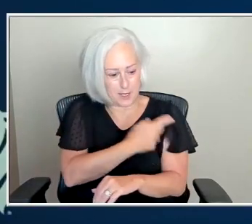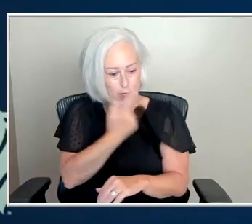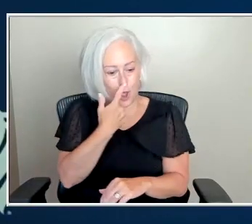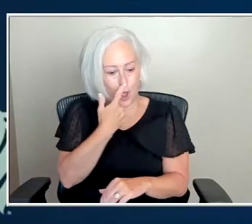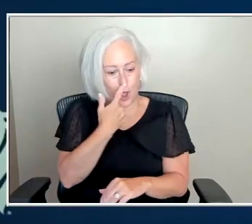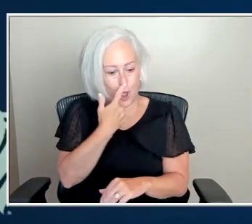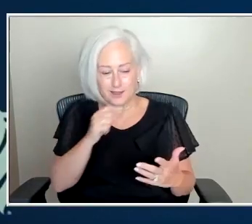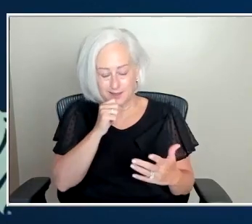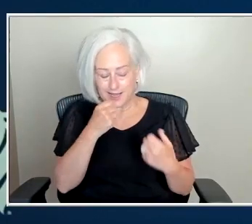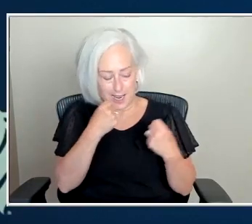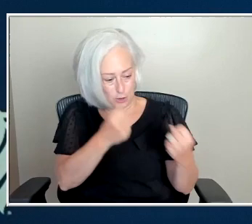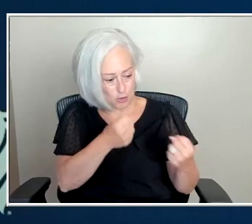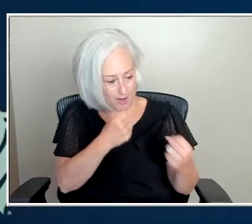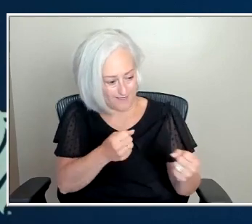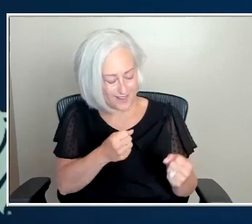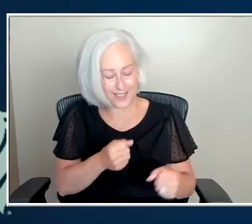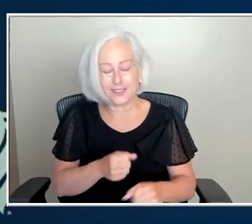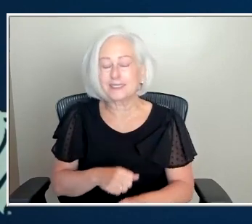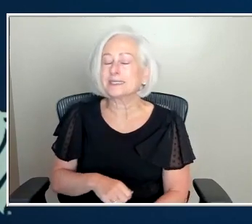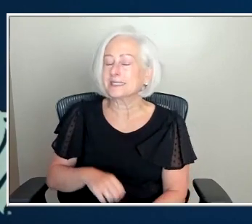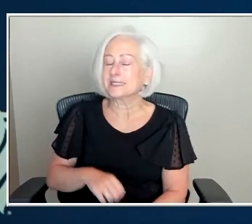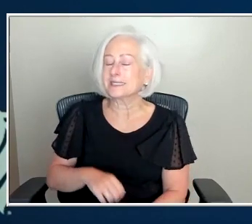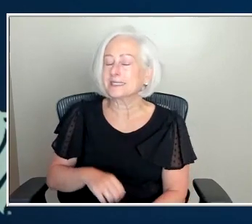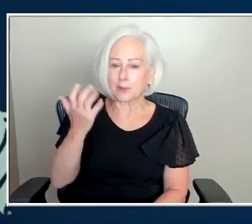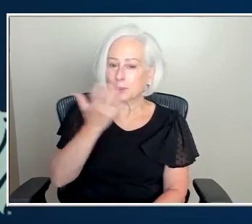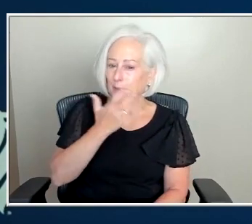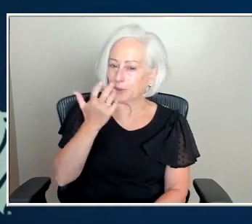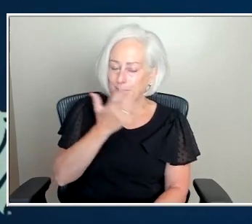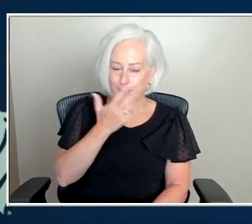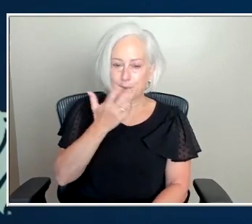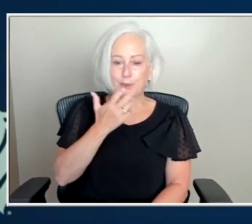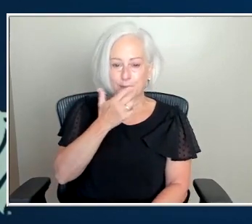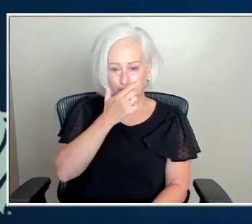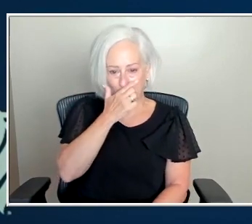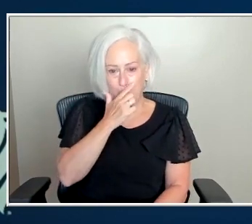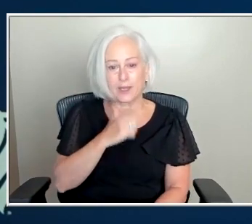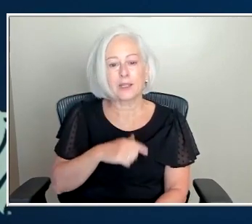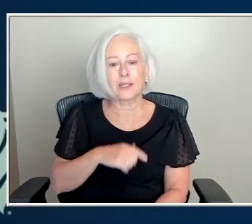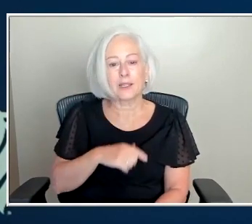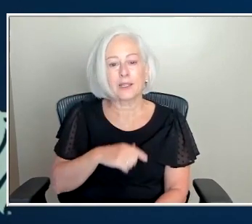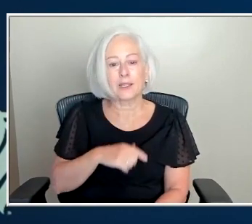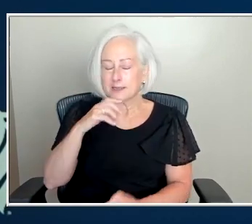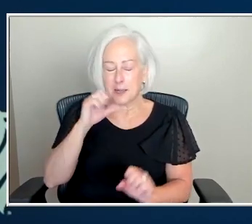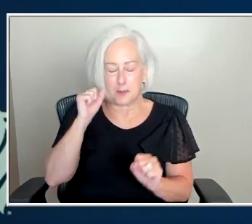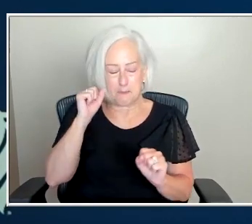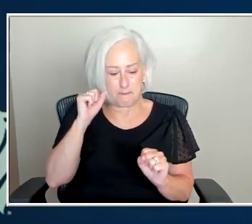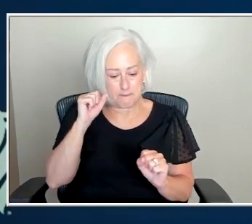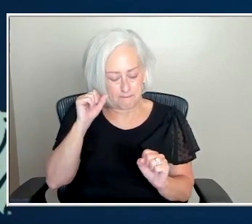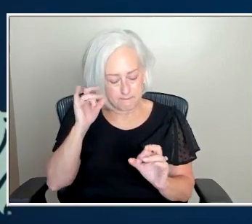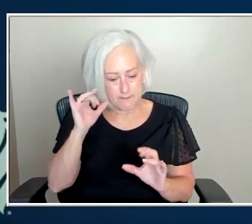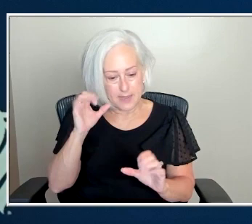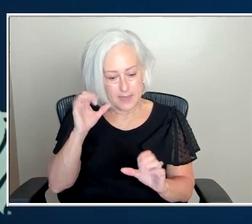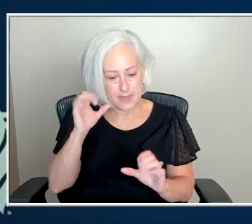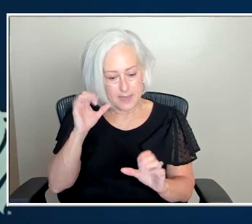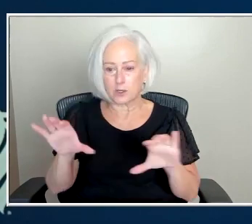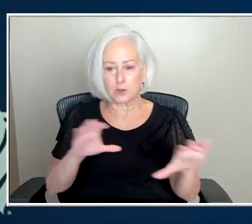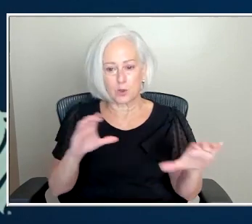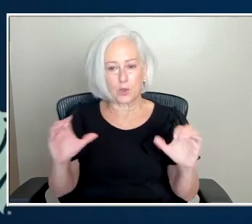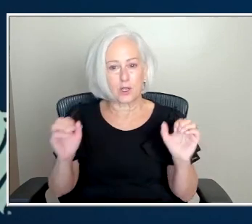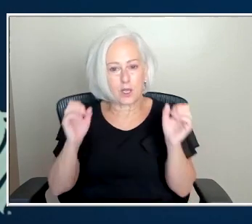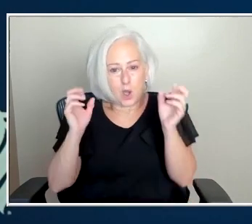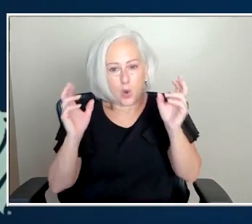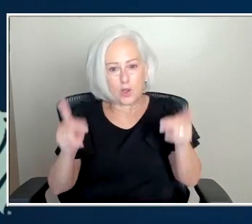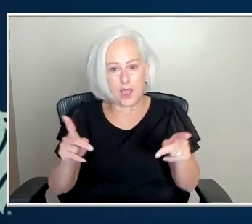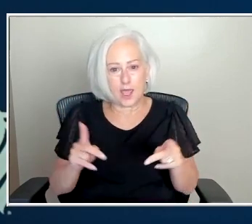think it's quite remarkable, that someone can still be doing okay, at that point. In general, 4 or 5,